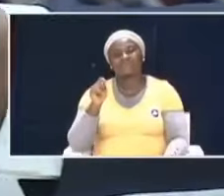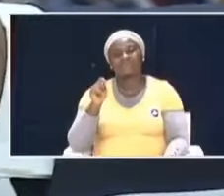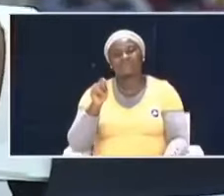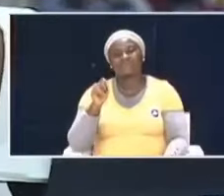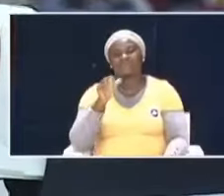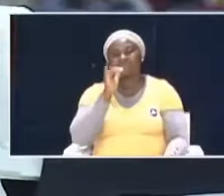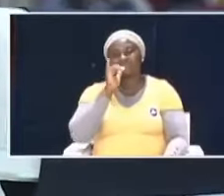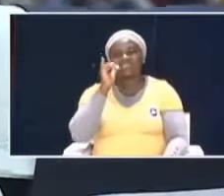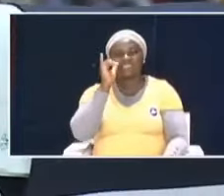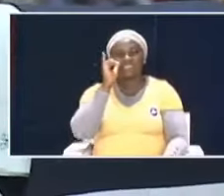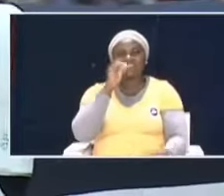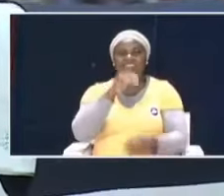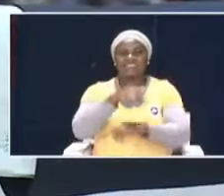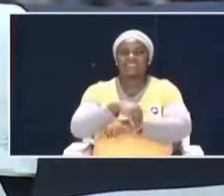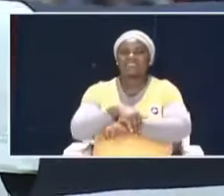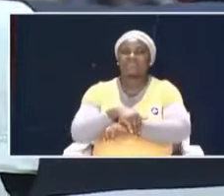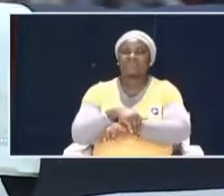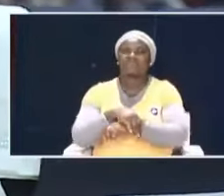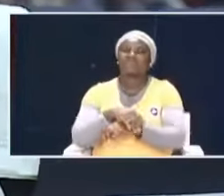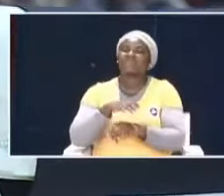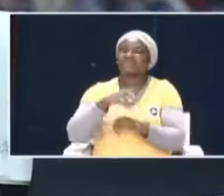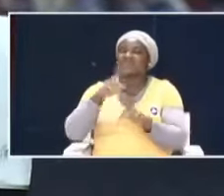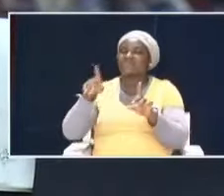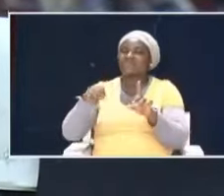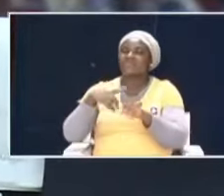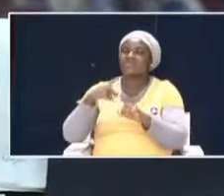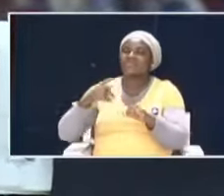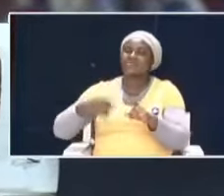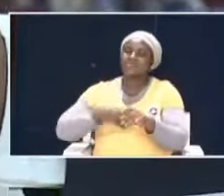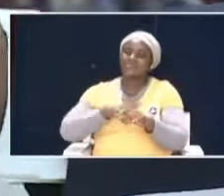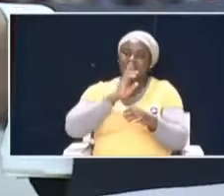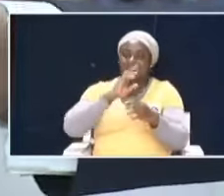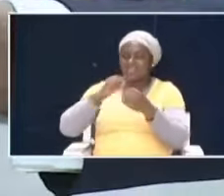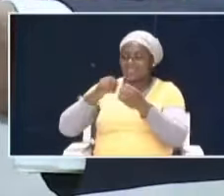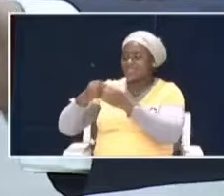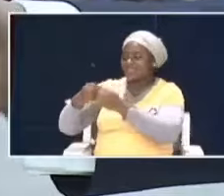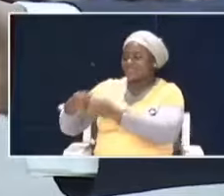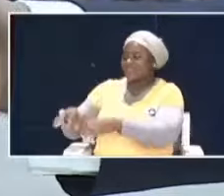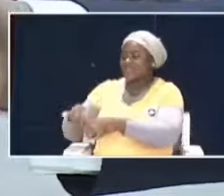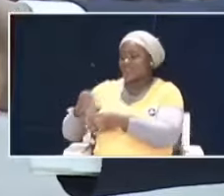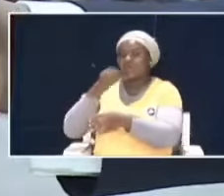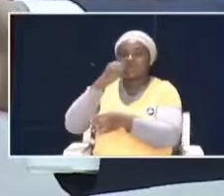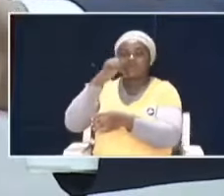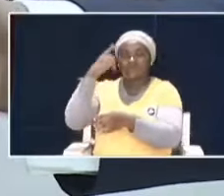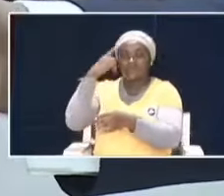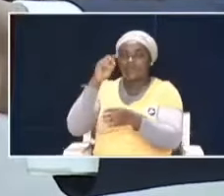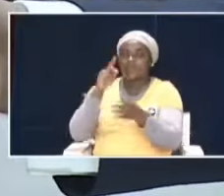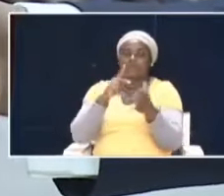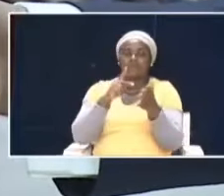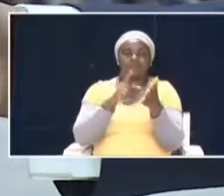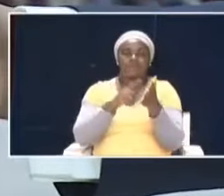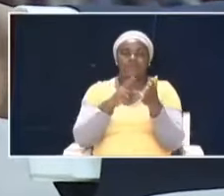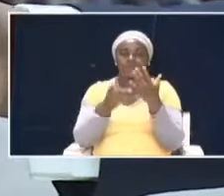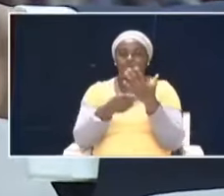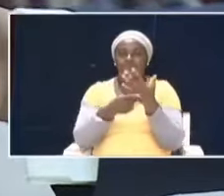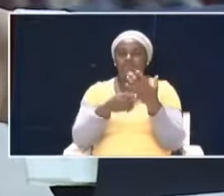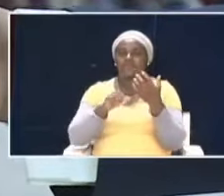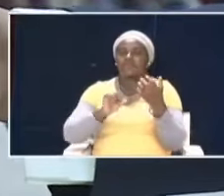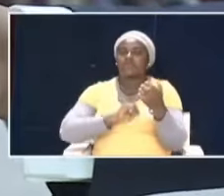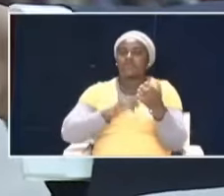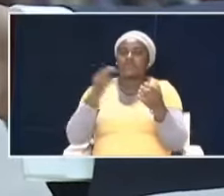yesterday night, when we were leaving for the program, I used to produce an ice